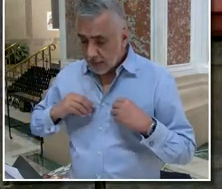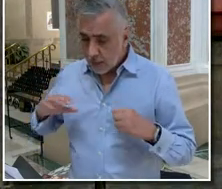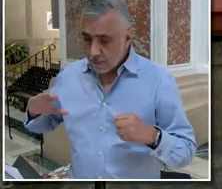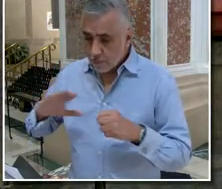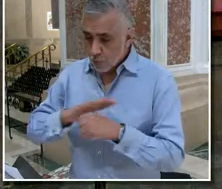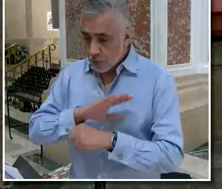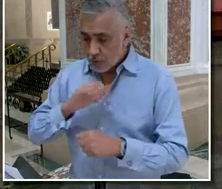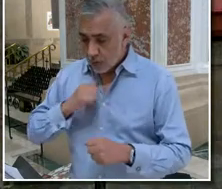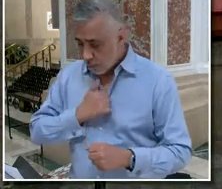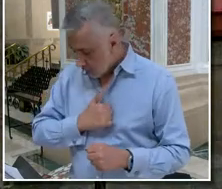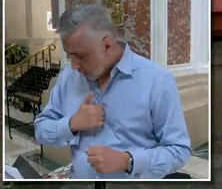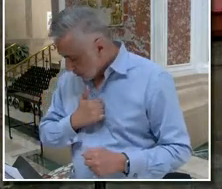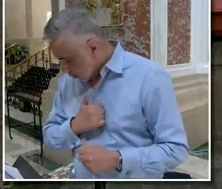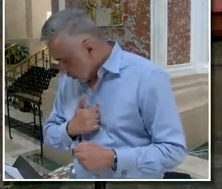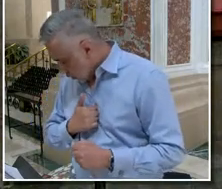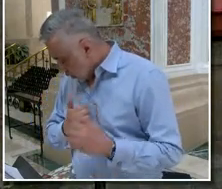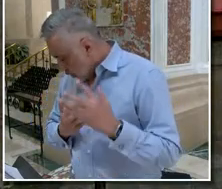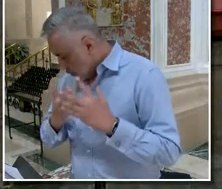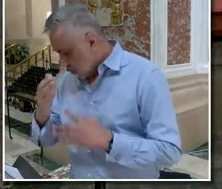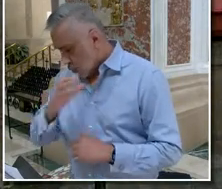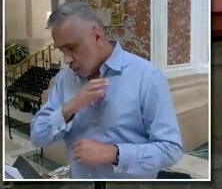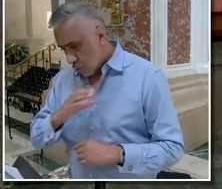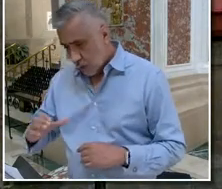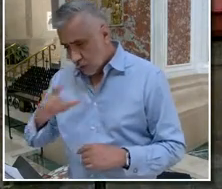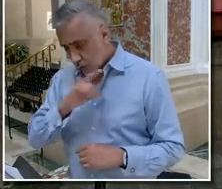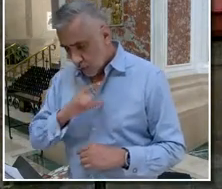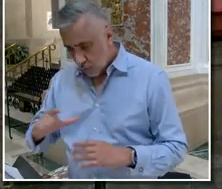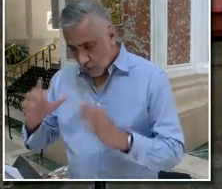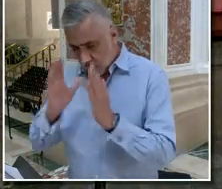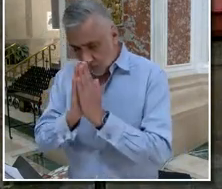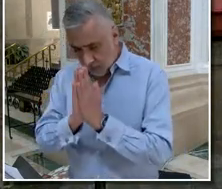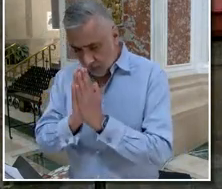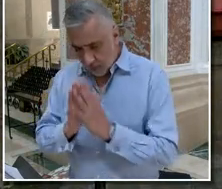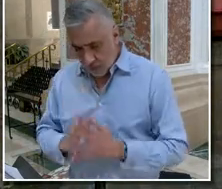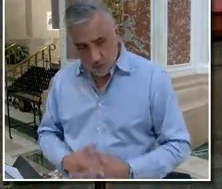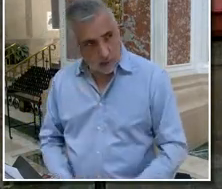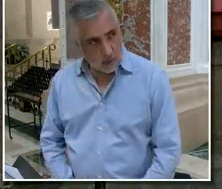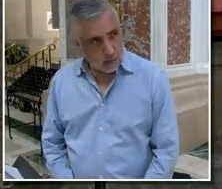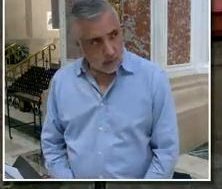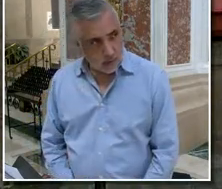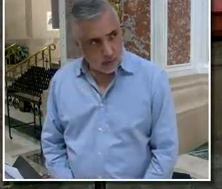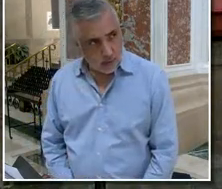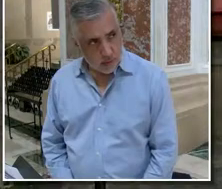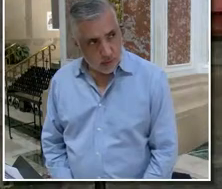of redemption. Through Christ our Lord. Amen.